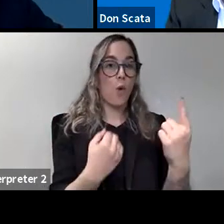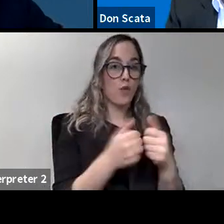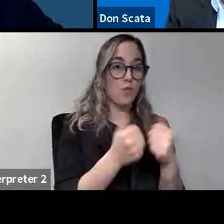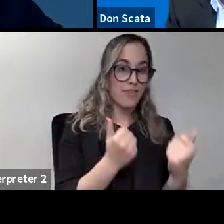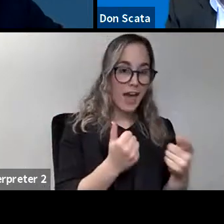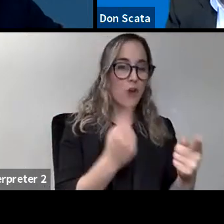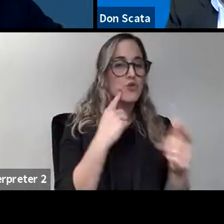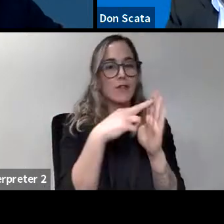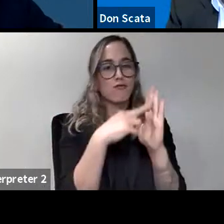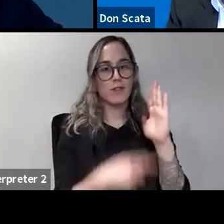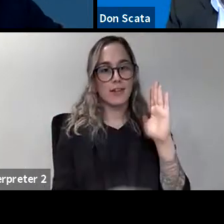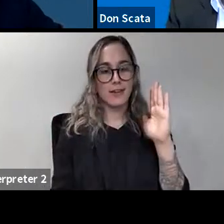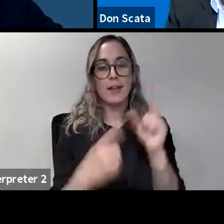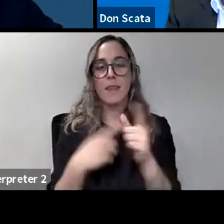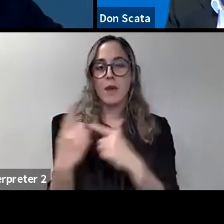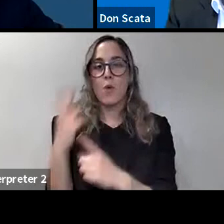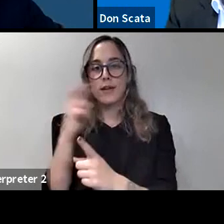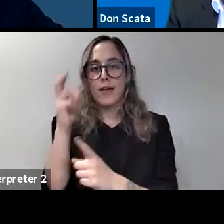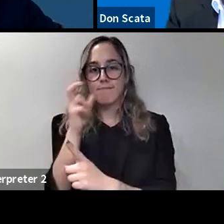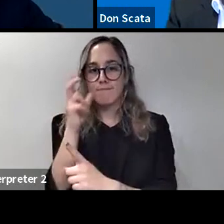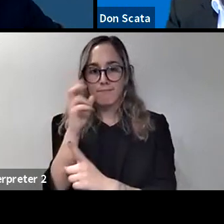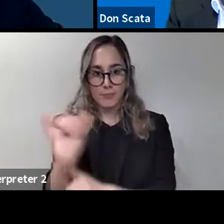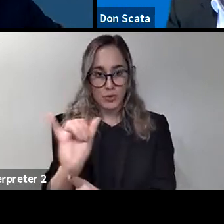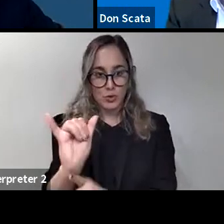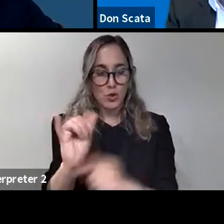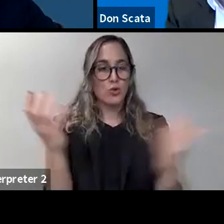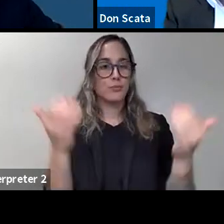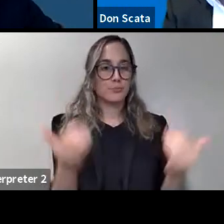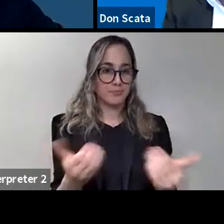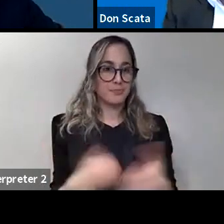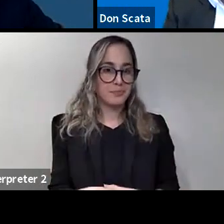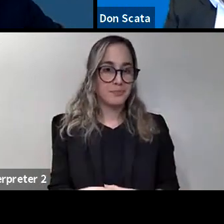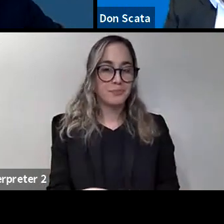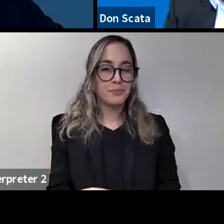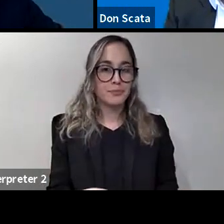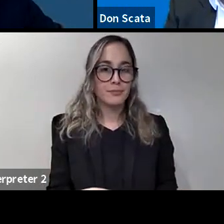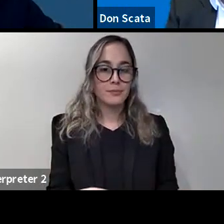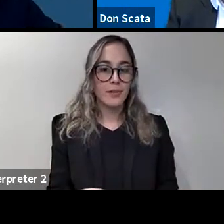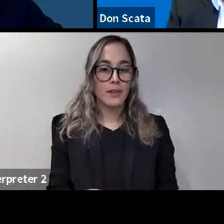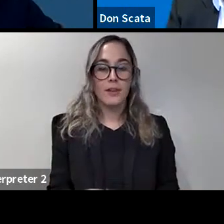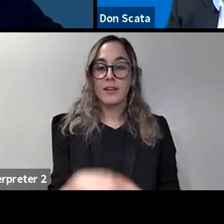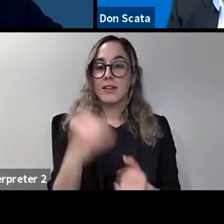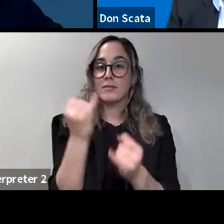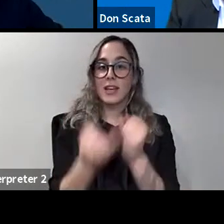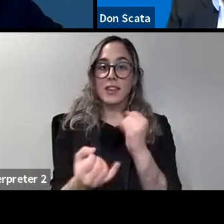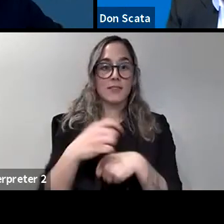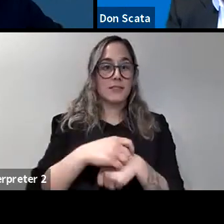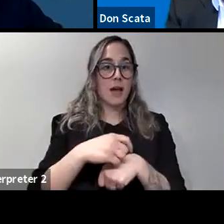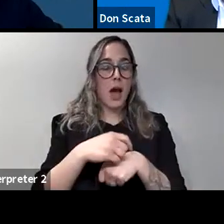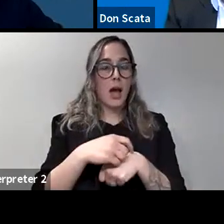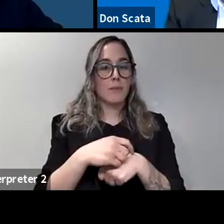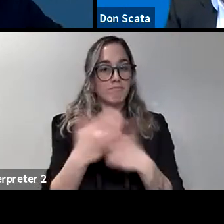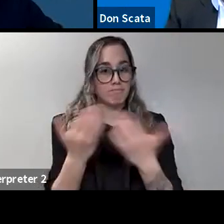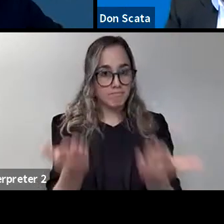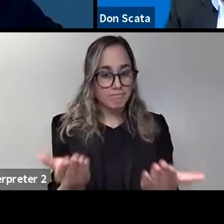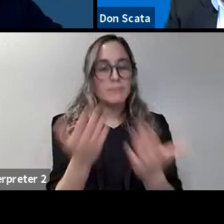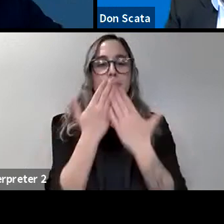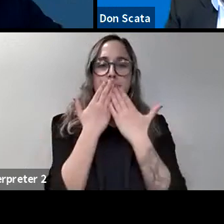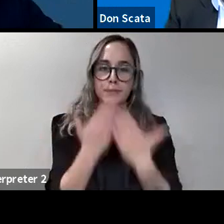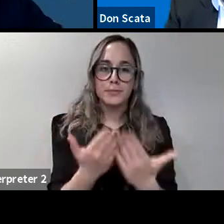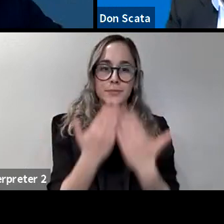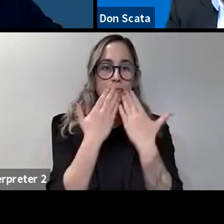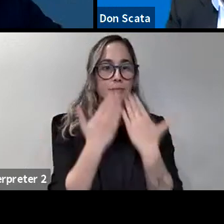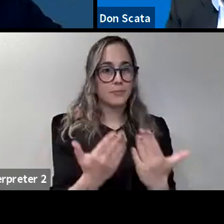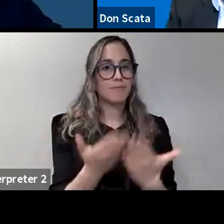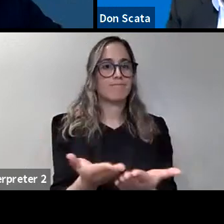much more easily. That will also be there. And so one last time, thank you all